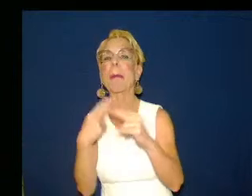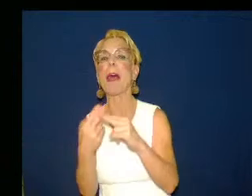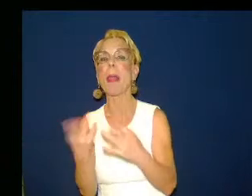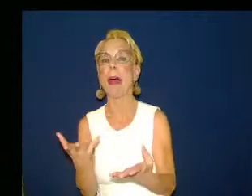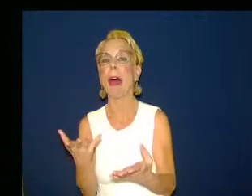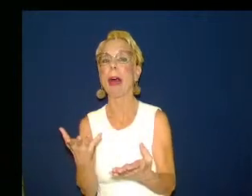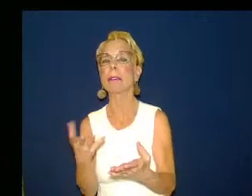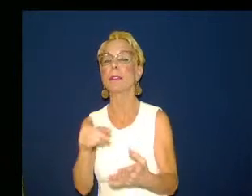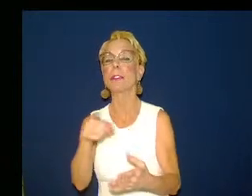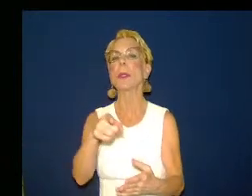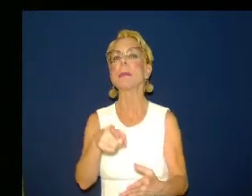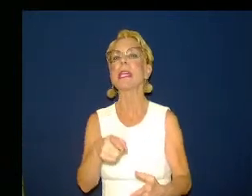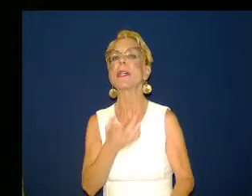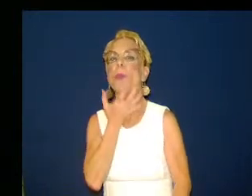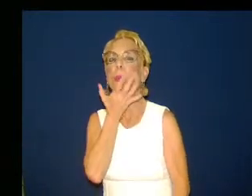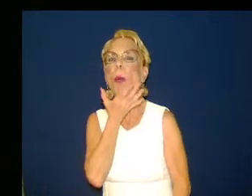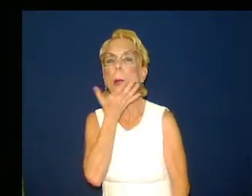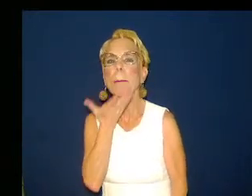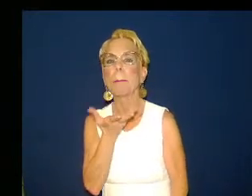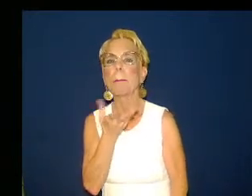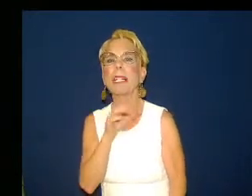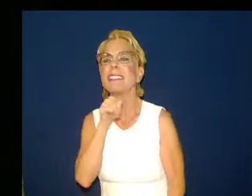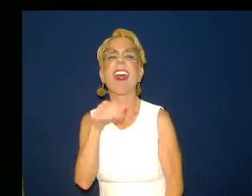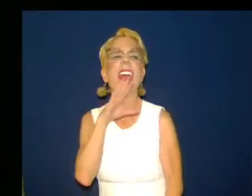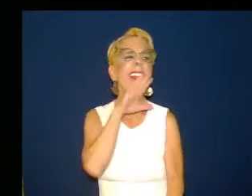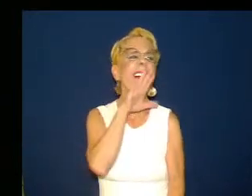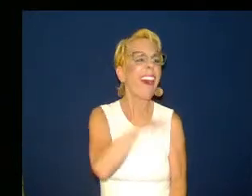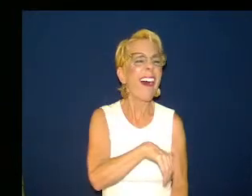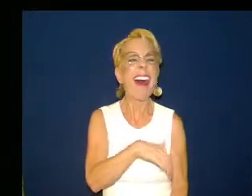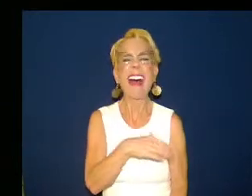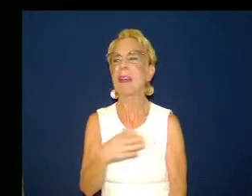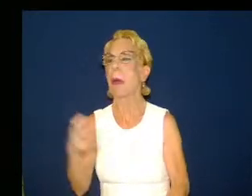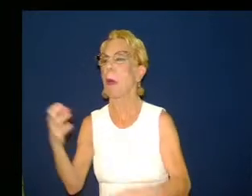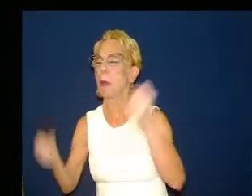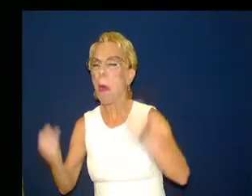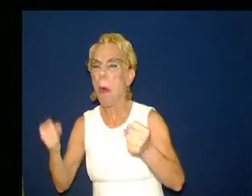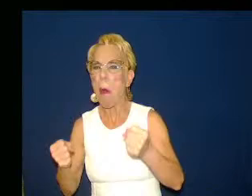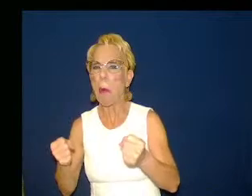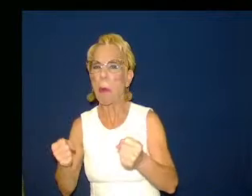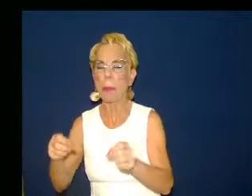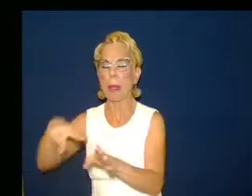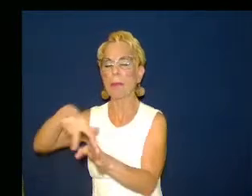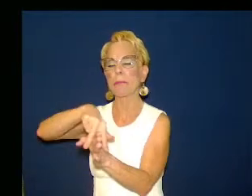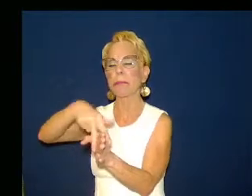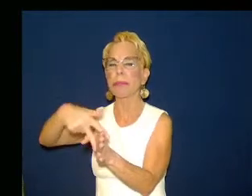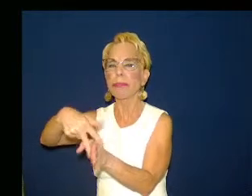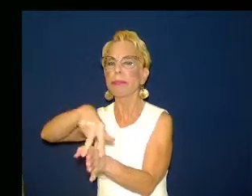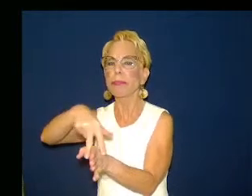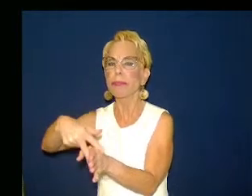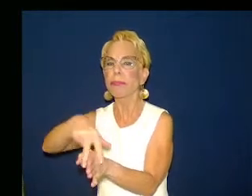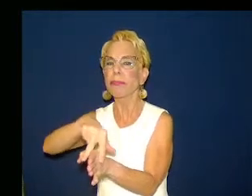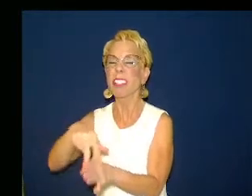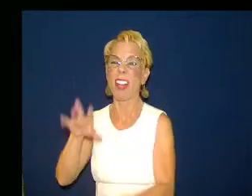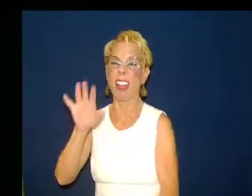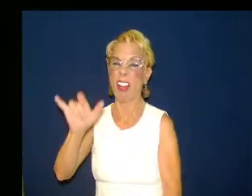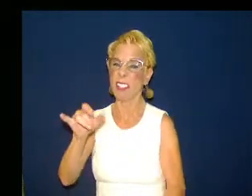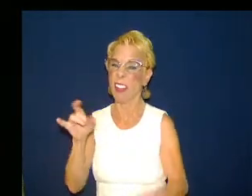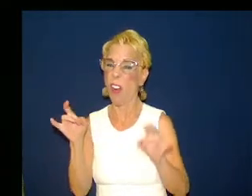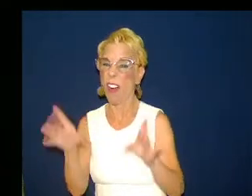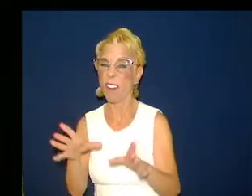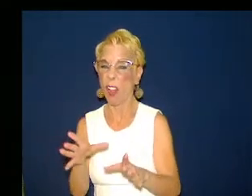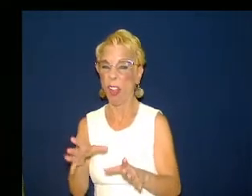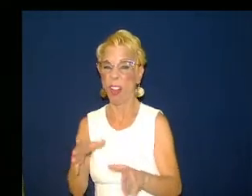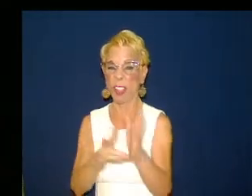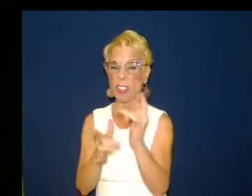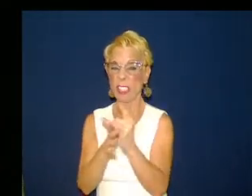mouth. It's a serious game we're playing here, and I believe we're coming to the end of it soon. And